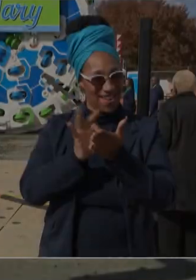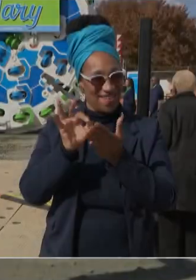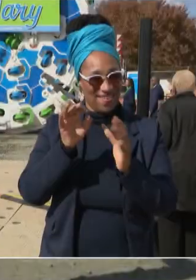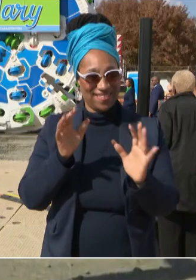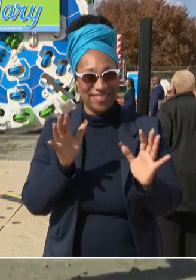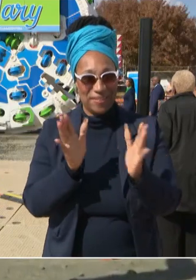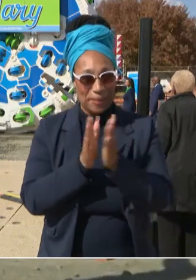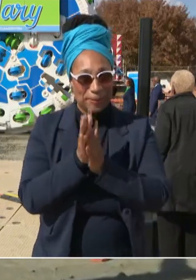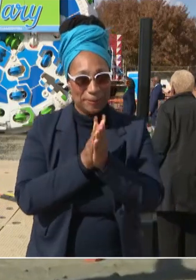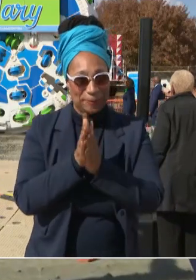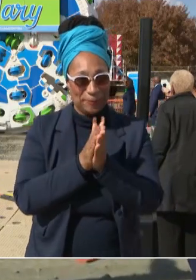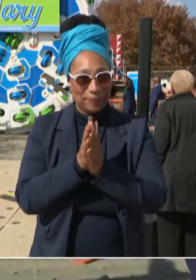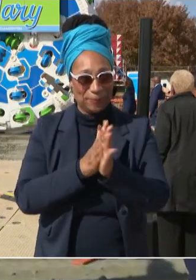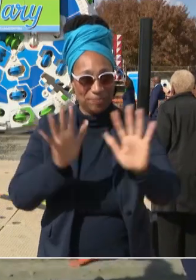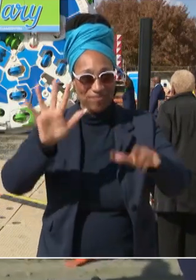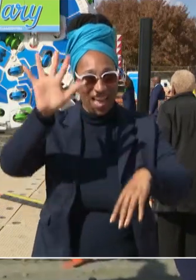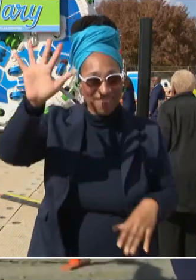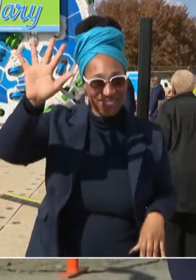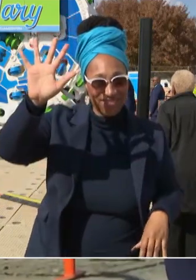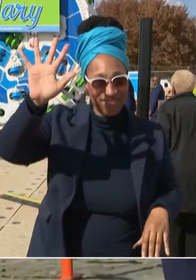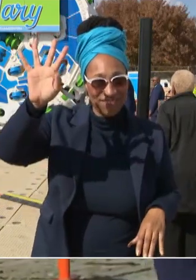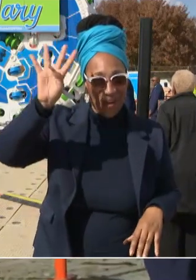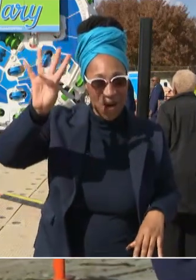A countdown of 5,